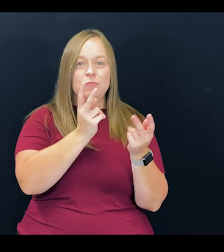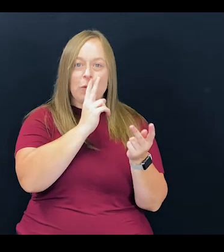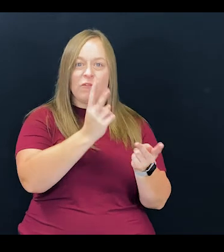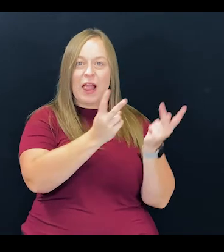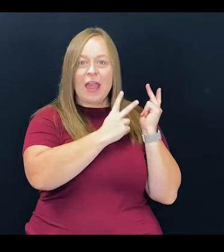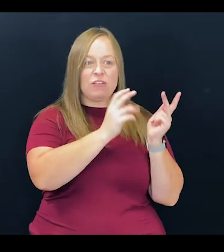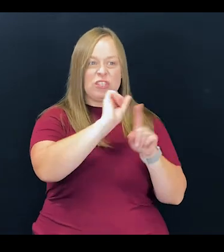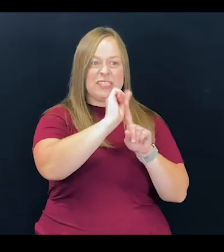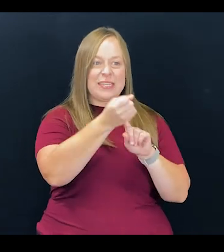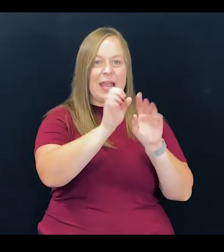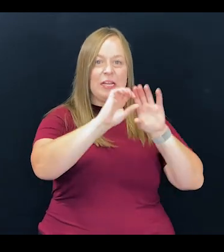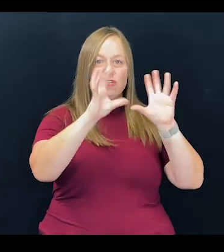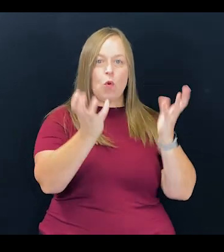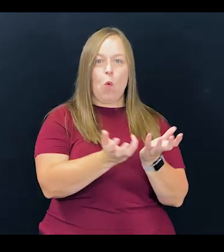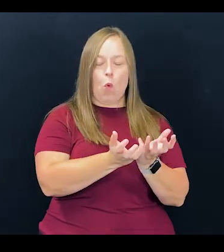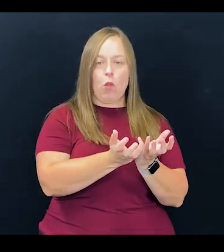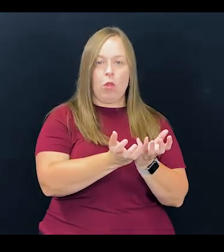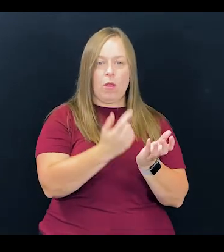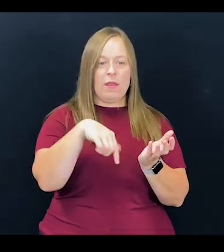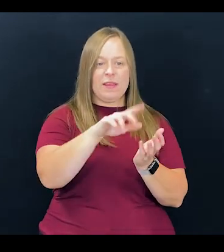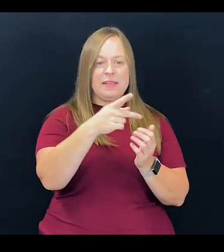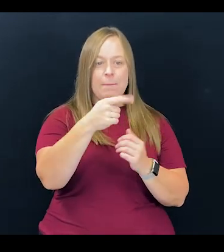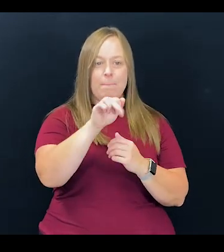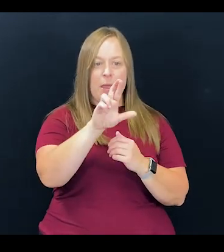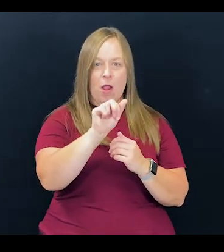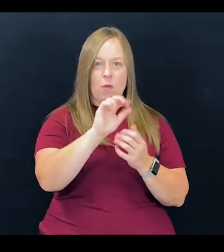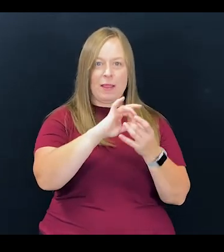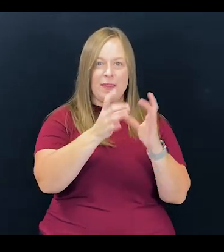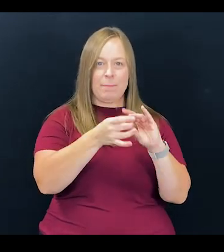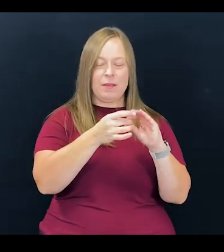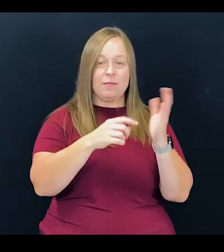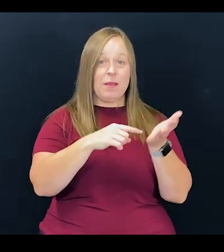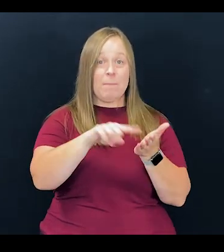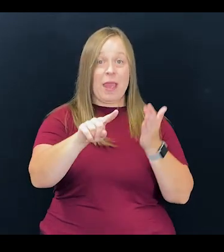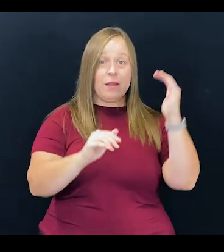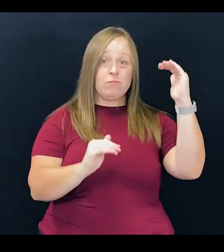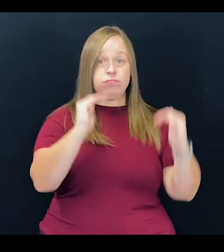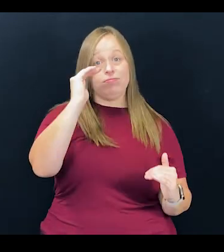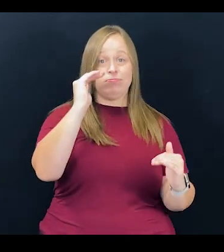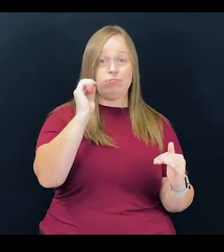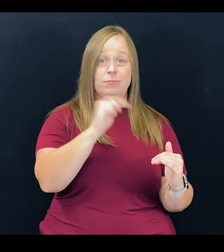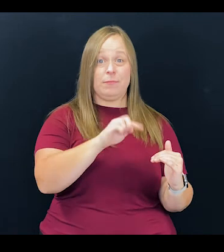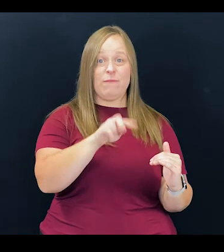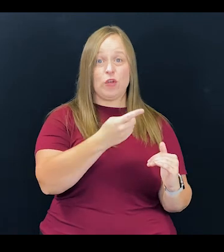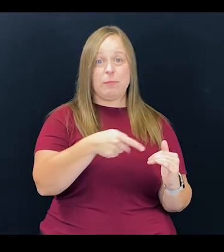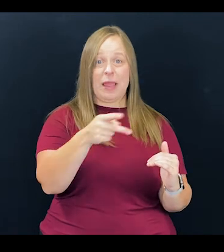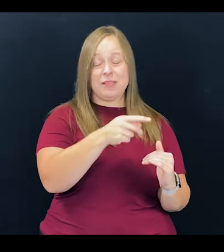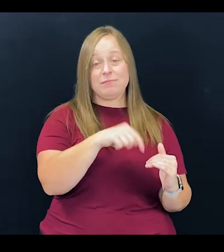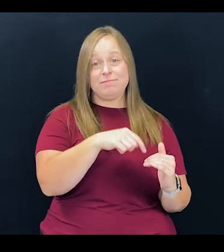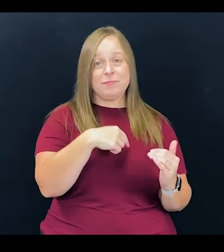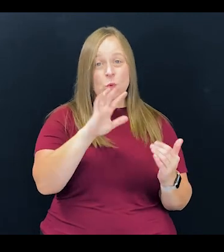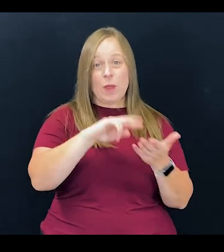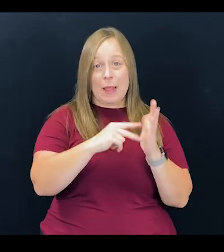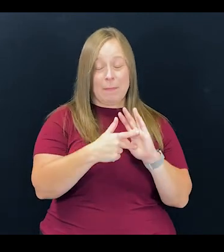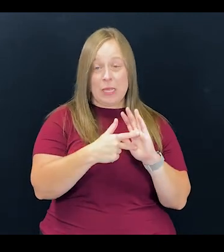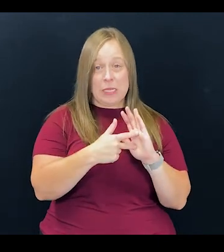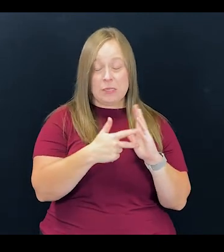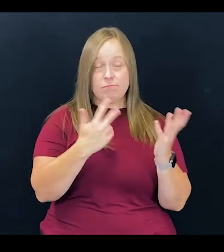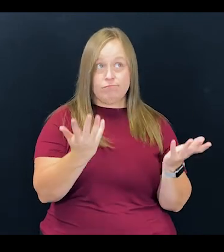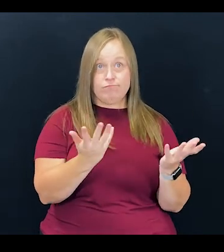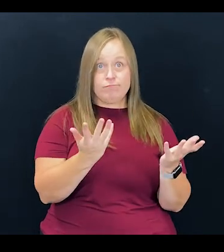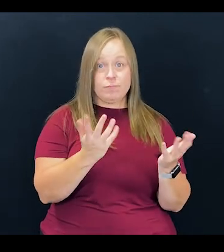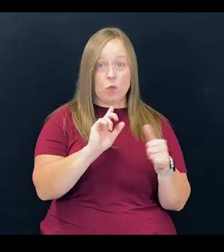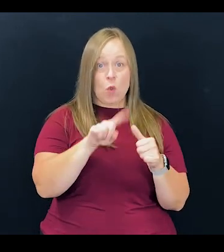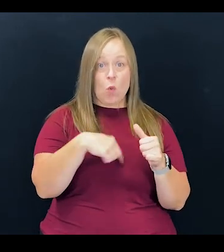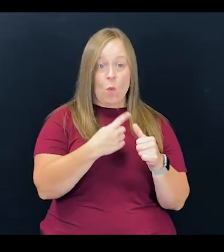reflection of society as a whole that these Paralympians were paid less in the first place. And what I mean by